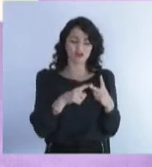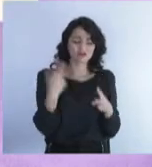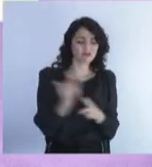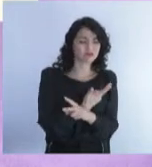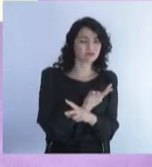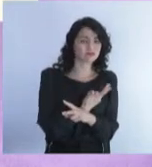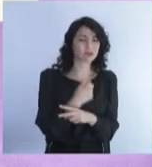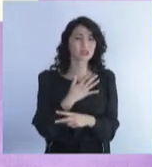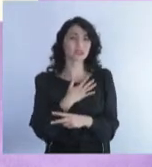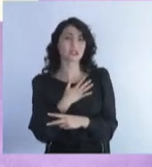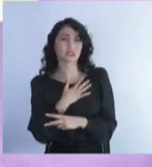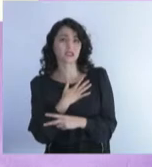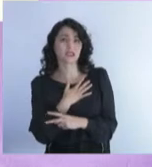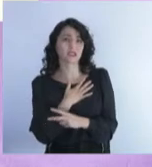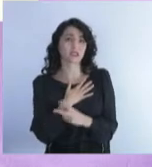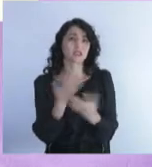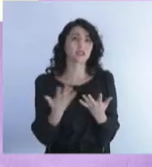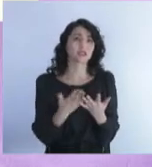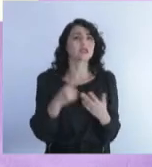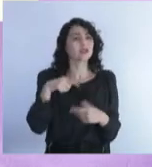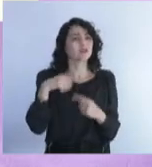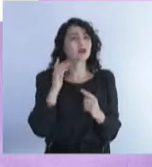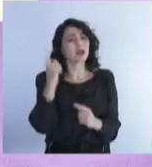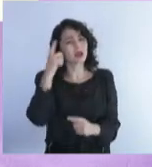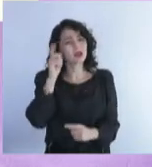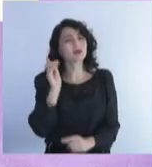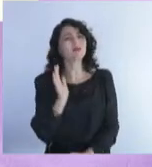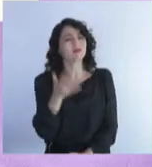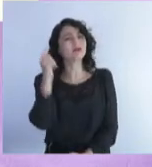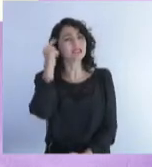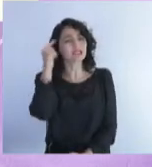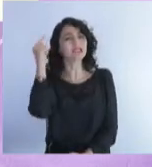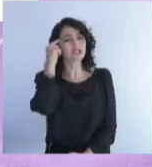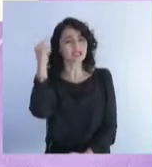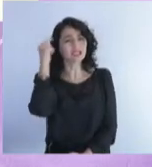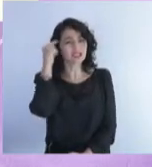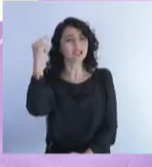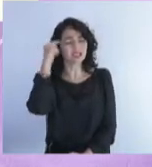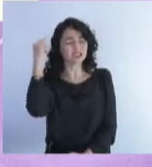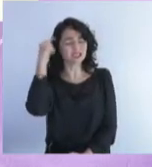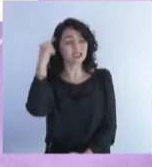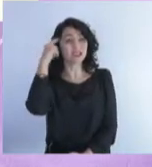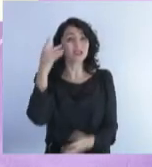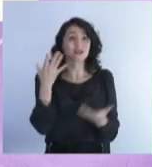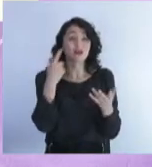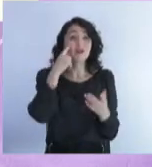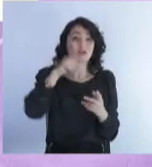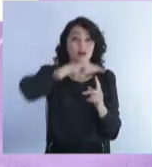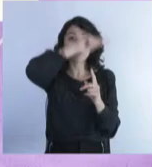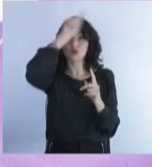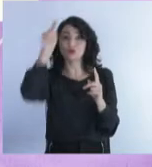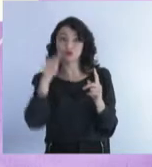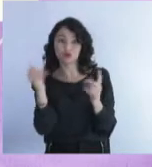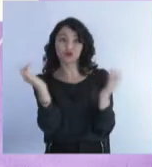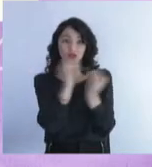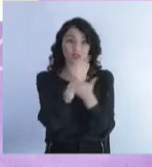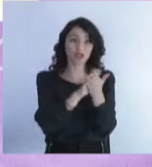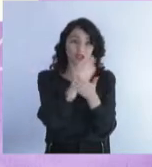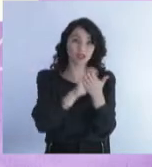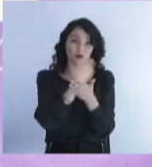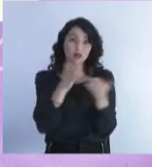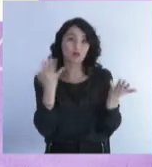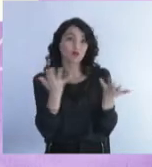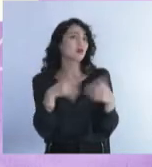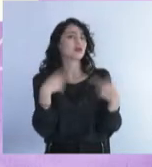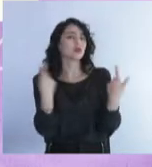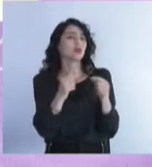what's hurting us, and we just keep thinking about it. That's the far right of that. If we could keep it on the screen for a moment